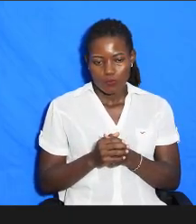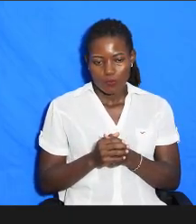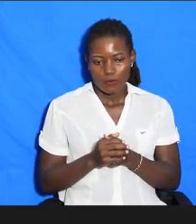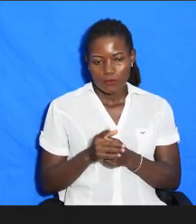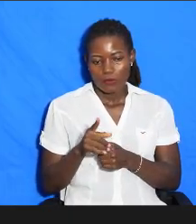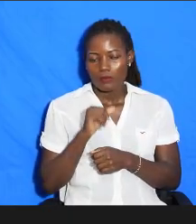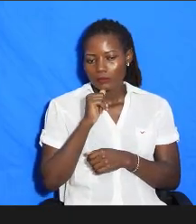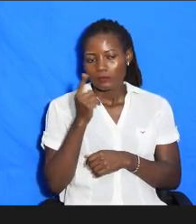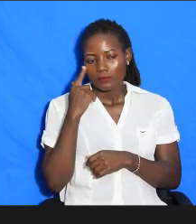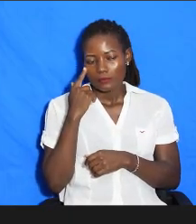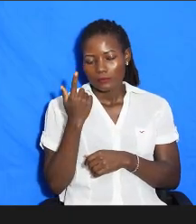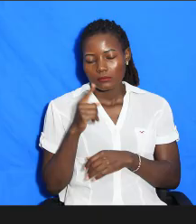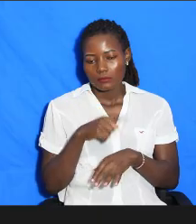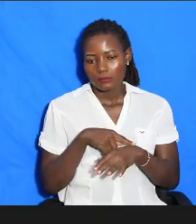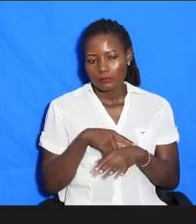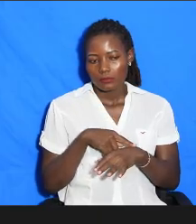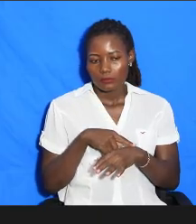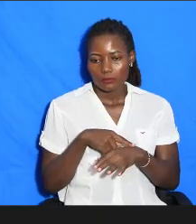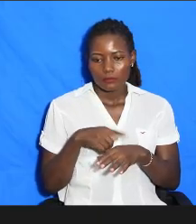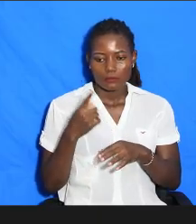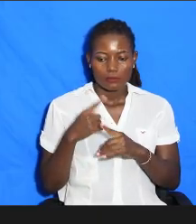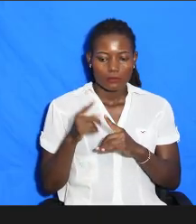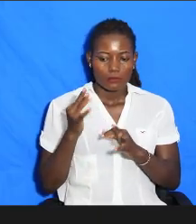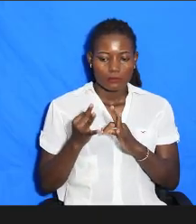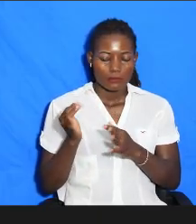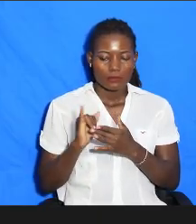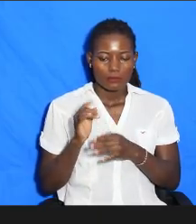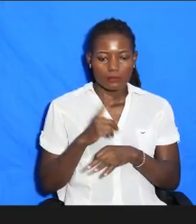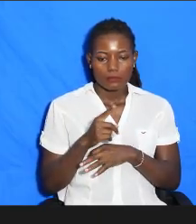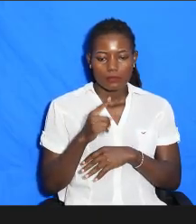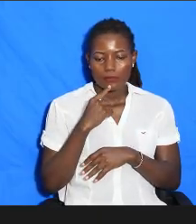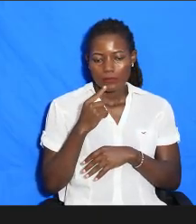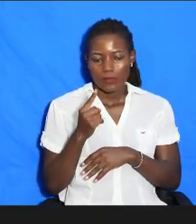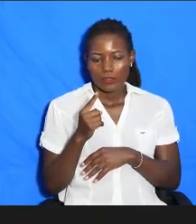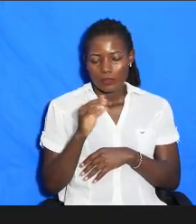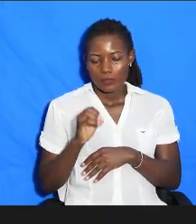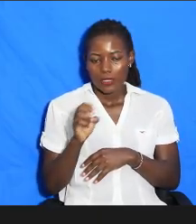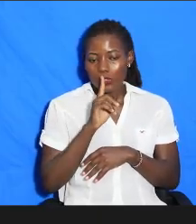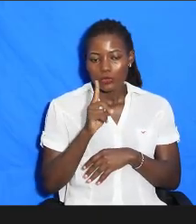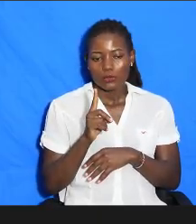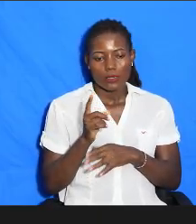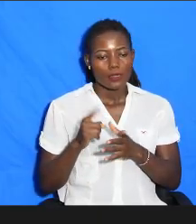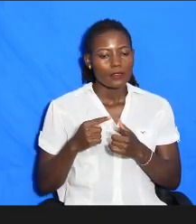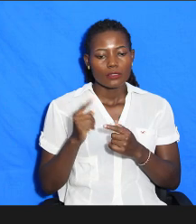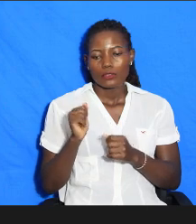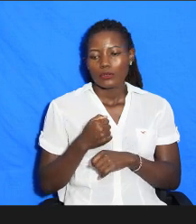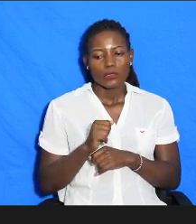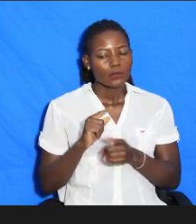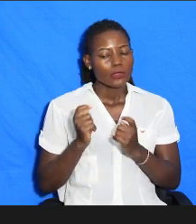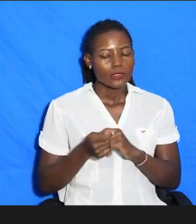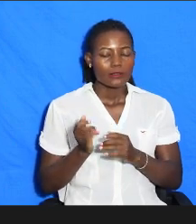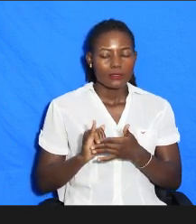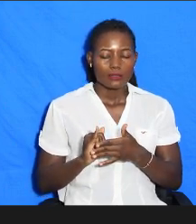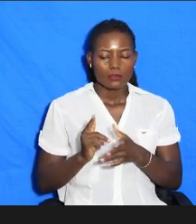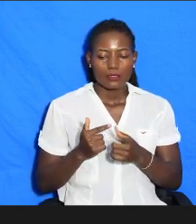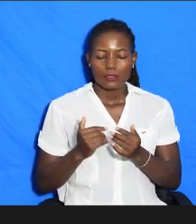the times are dropping or something. But if on that day that's your 100%, that's your 100%. You can't change that. And then the next week it might end